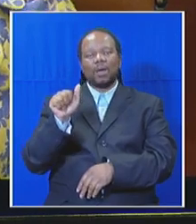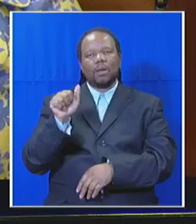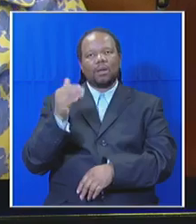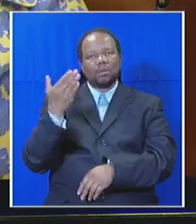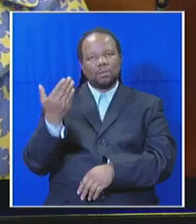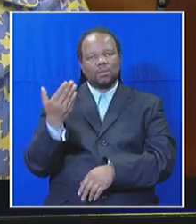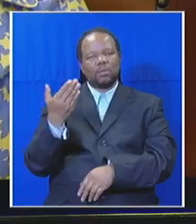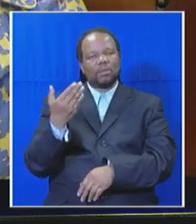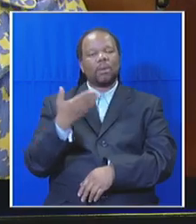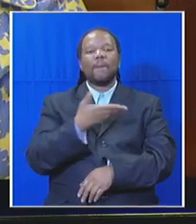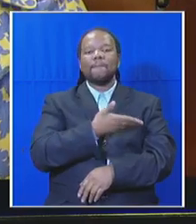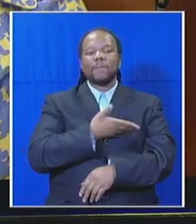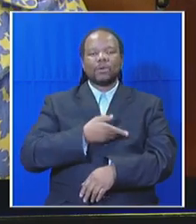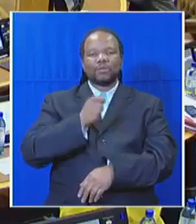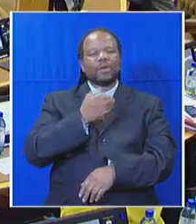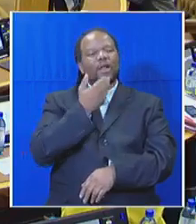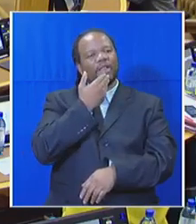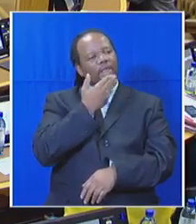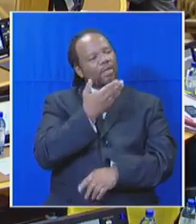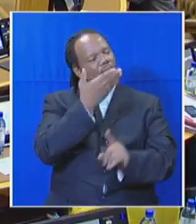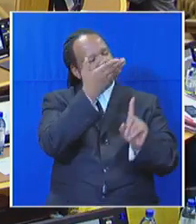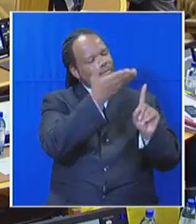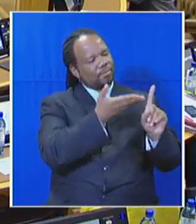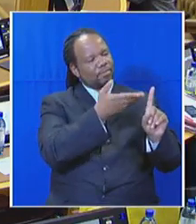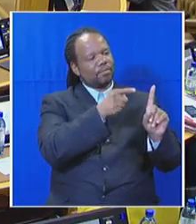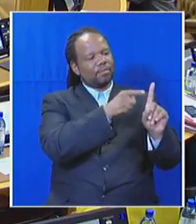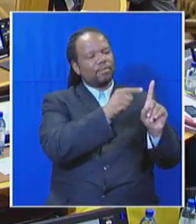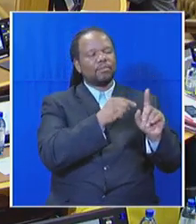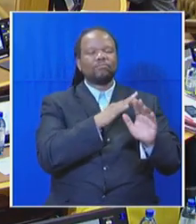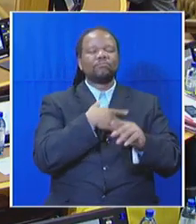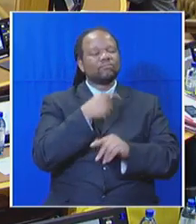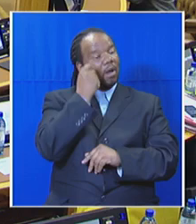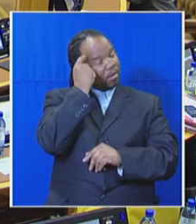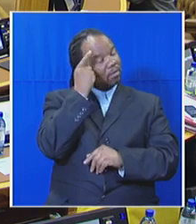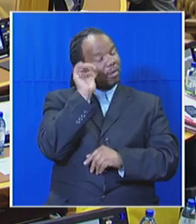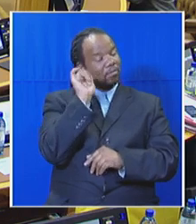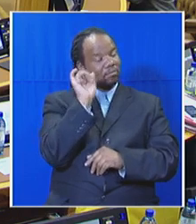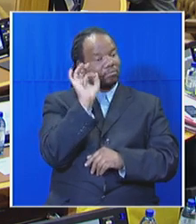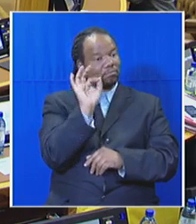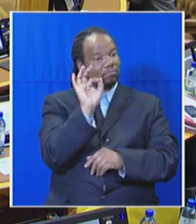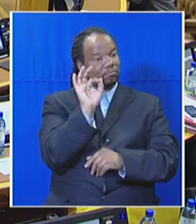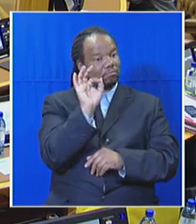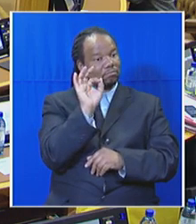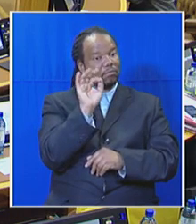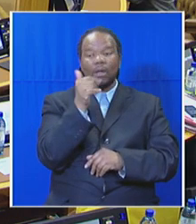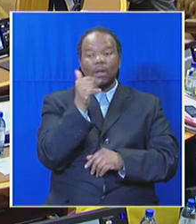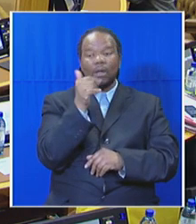Madam Speaker, thank you very much. Honorable President, I understand that an ordinary citizen,